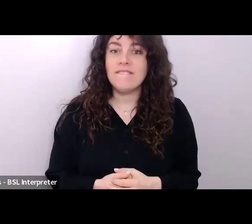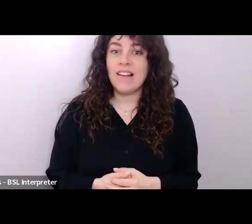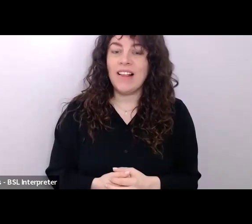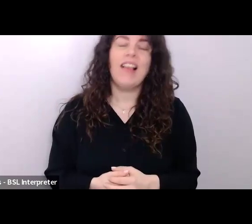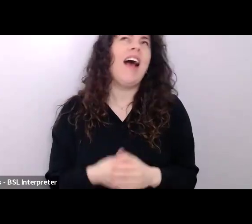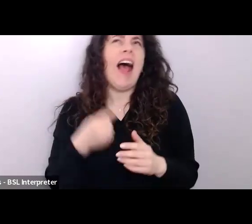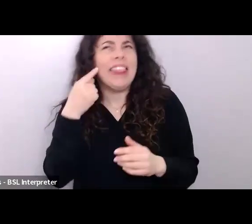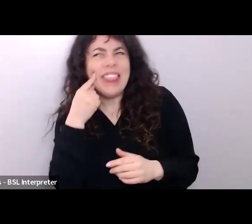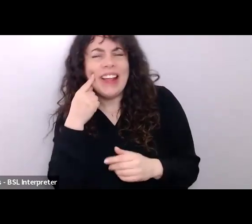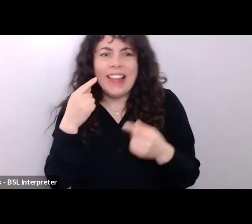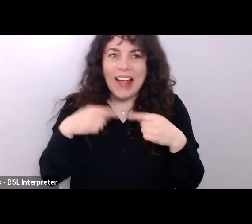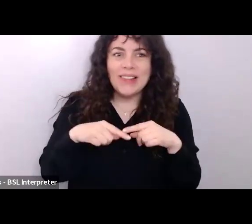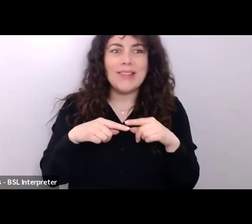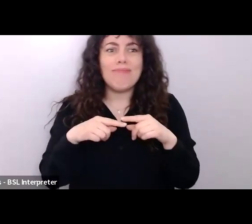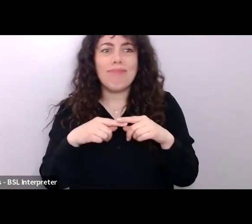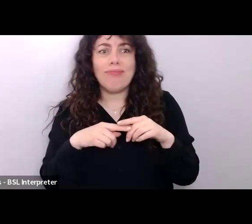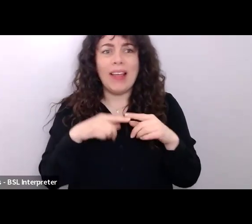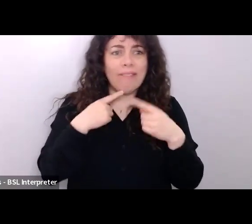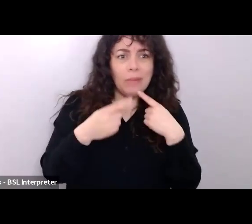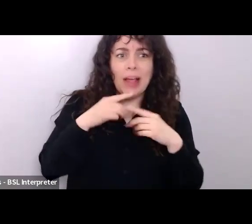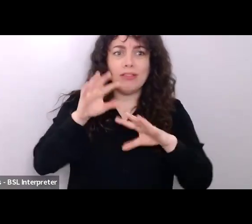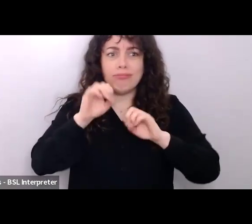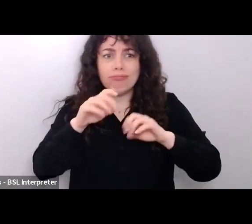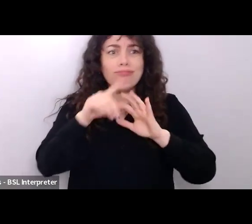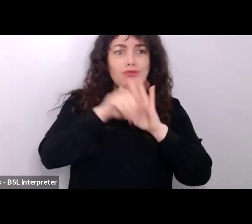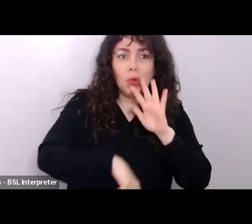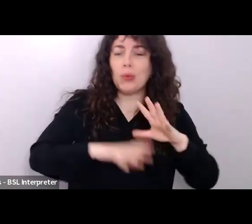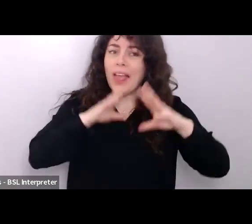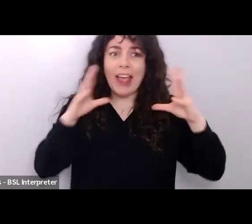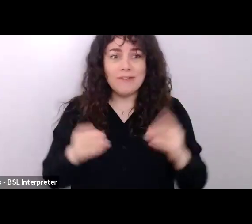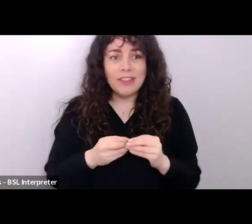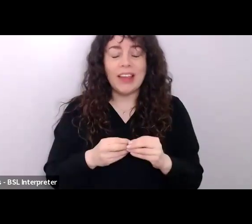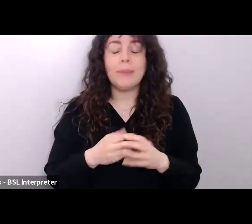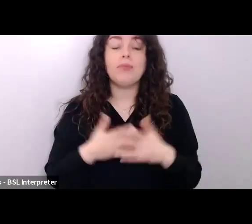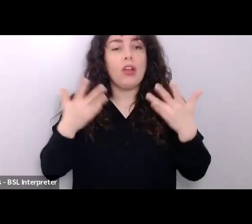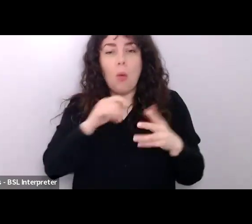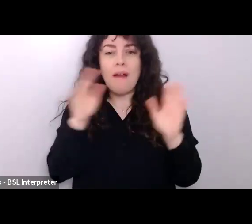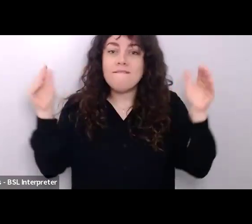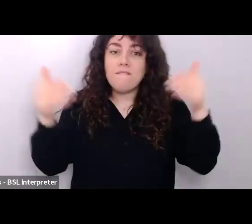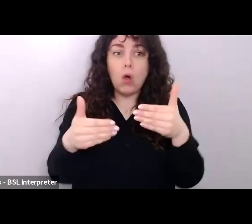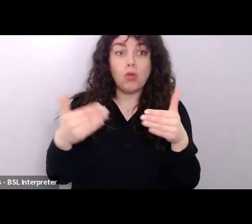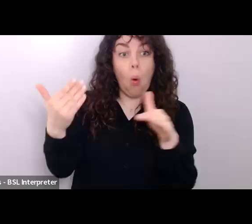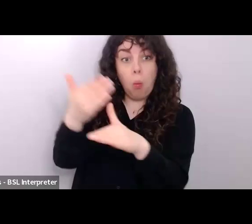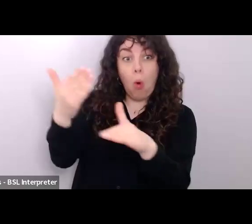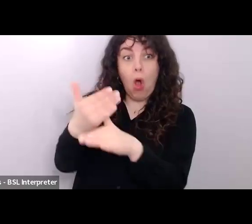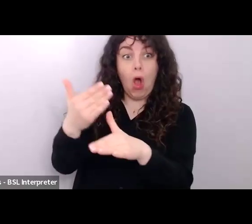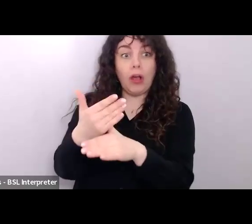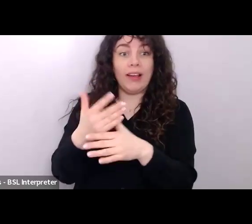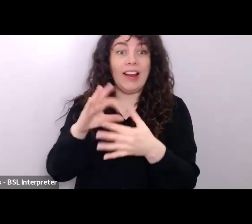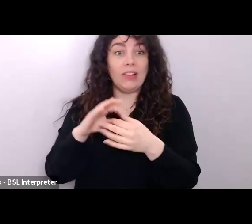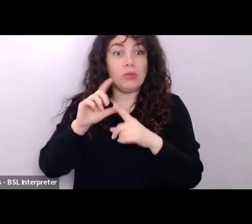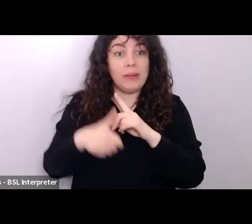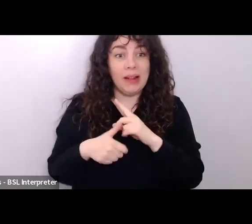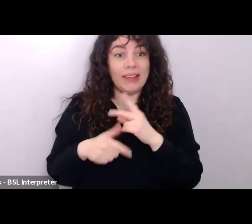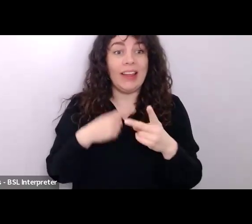kind of housekeeping. So today's session is on the workplace and disability and access to work